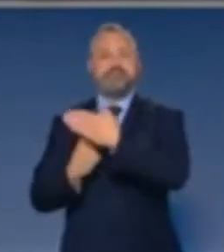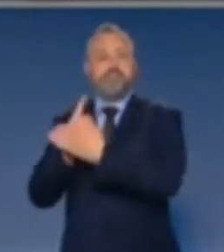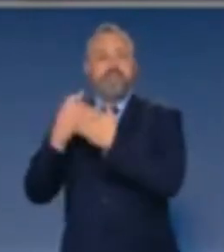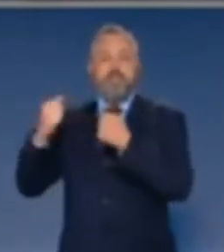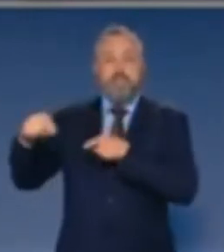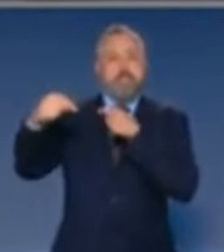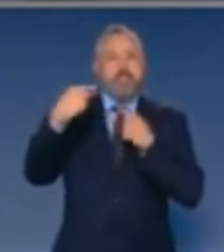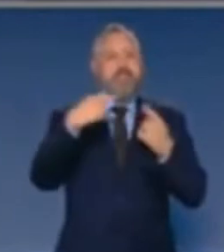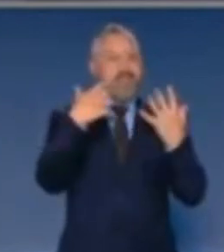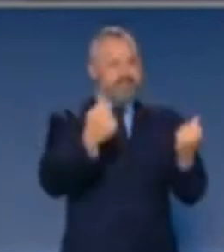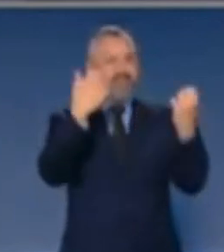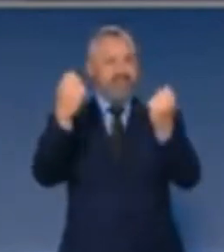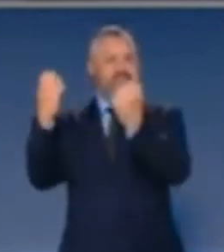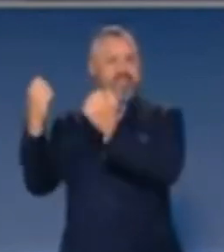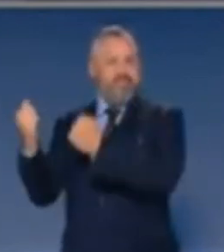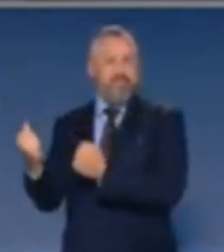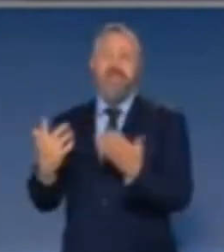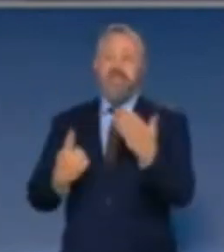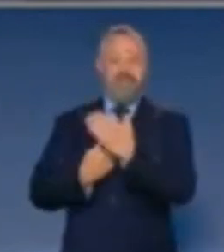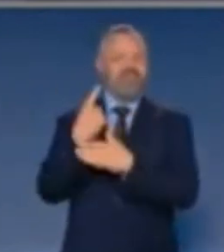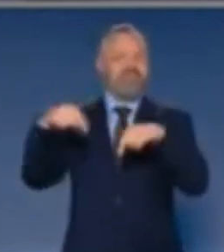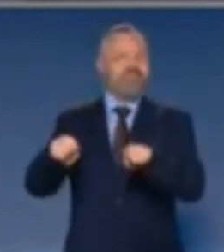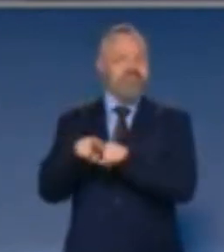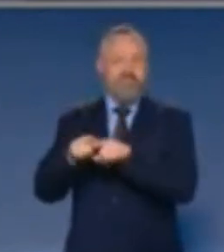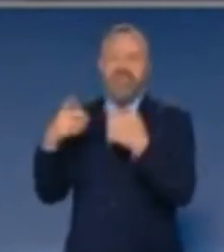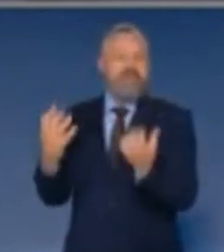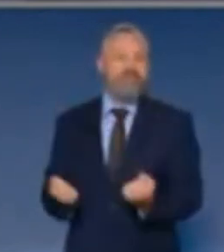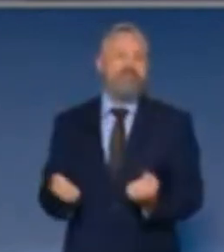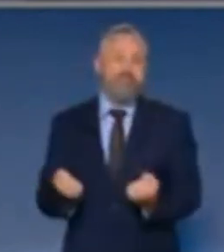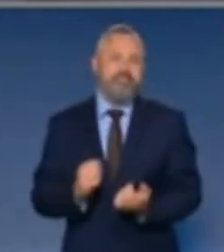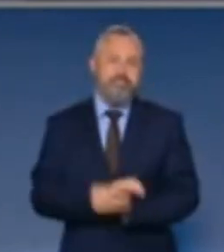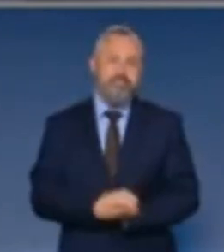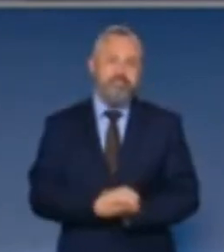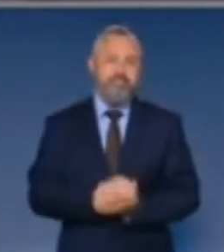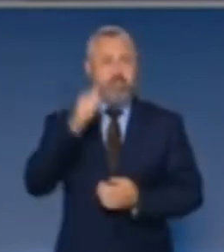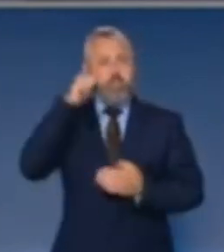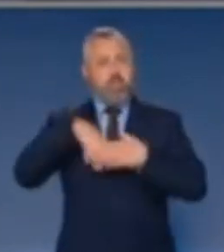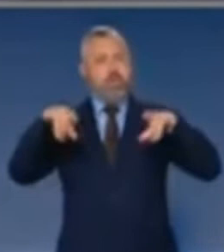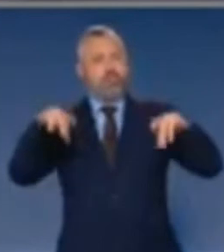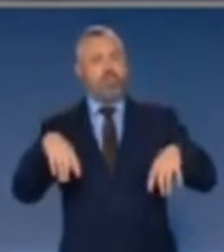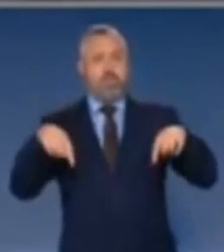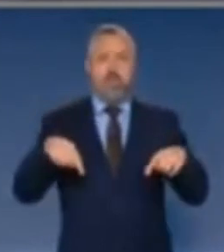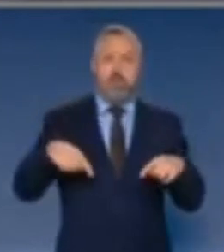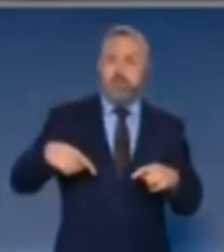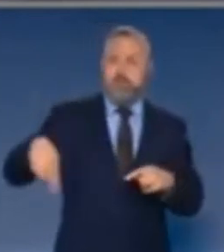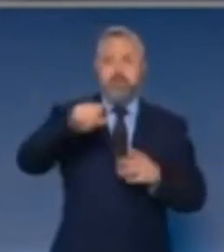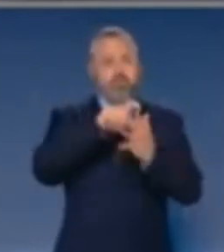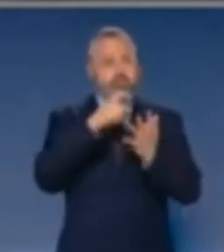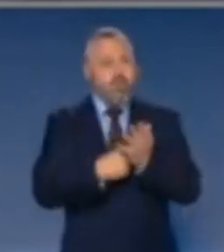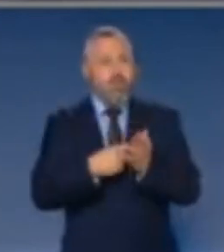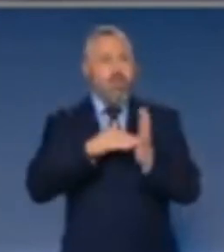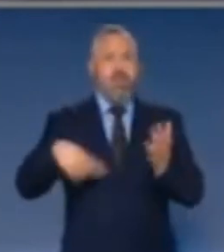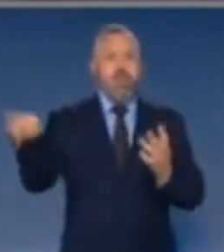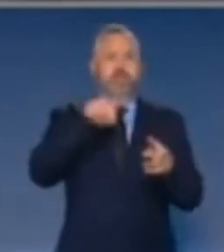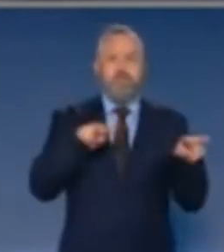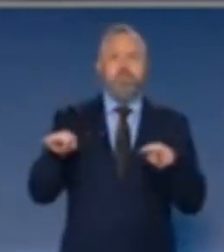happened, there will not be a medical professional in Australia who is not acutely aware that these are multi-dose